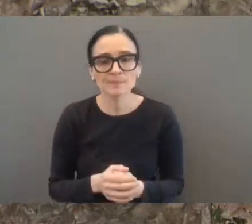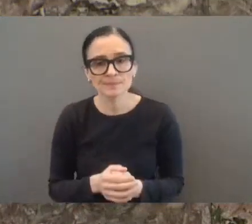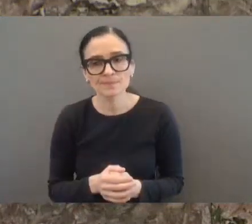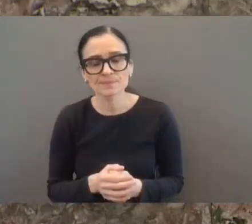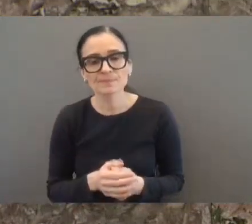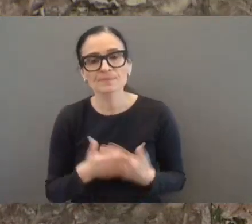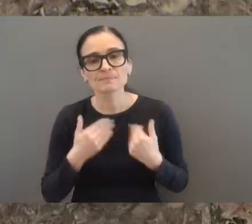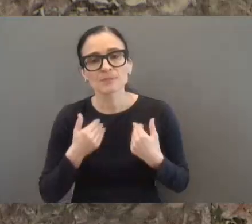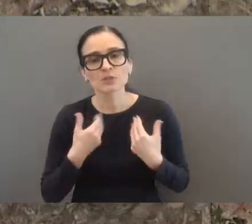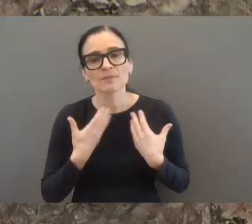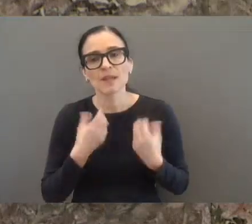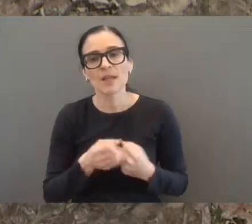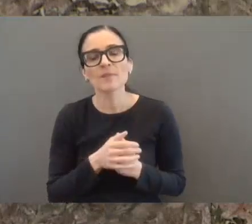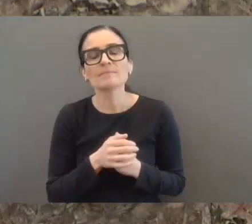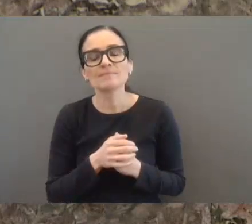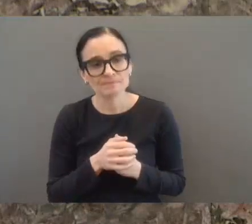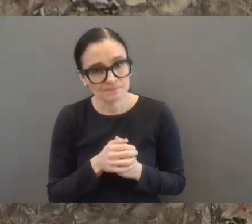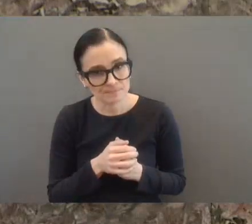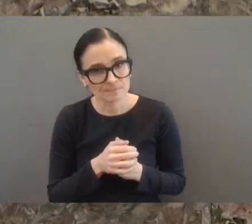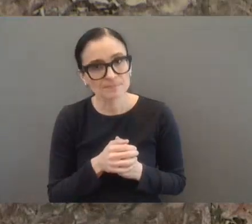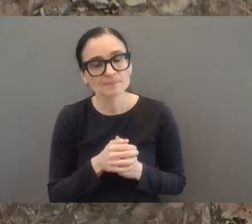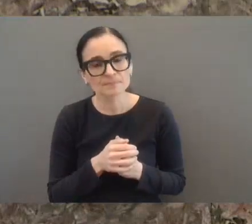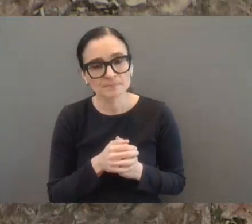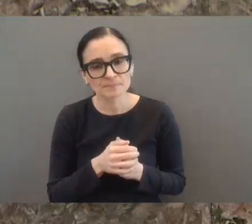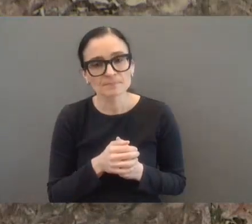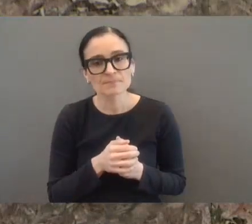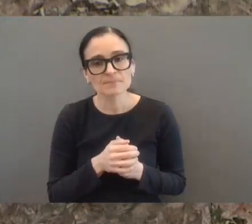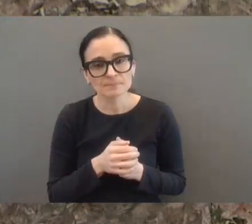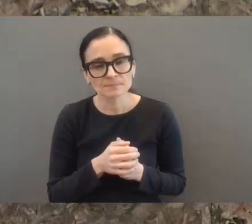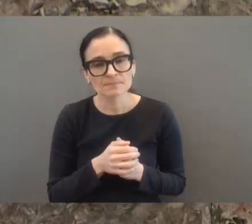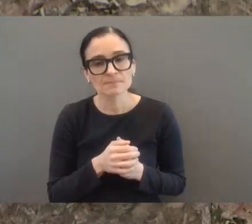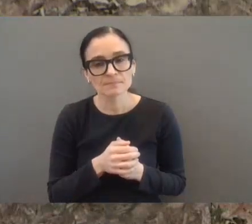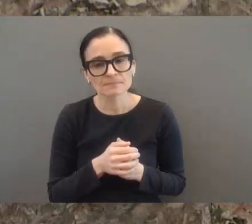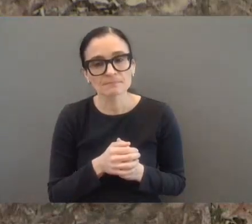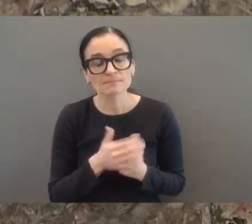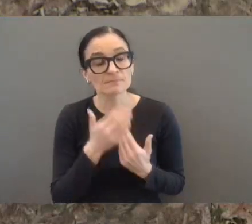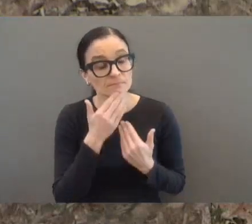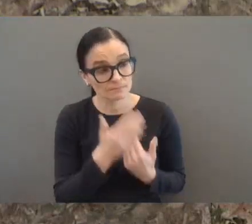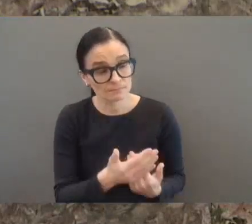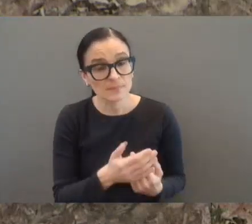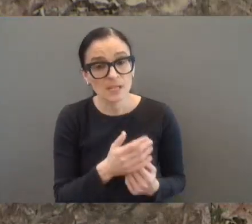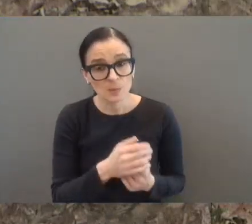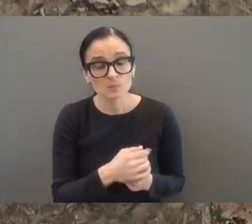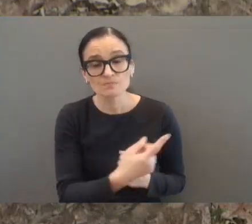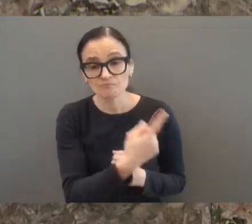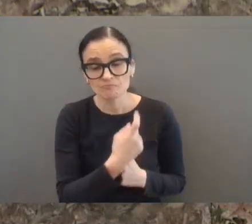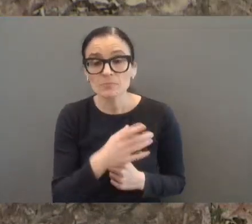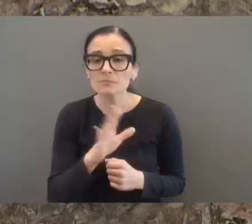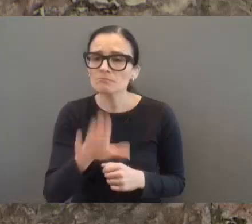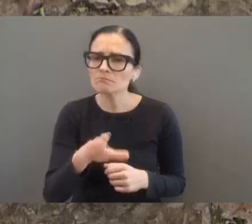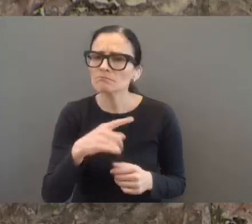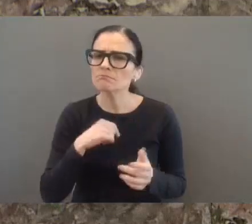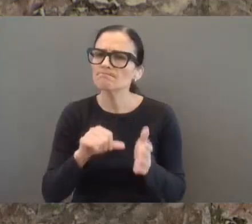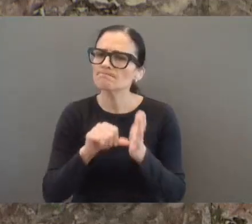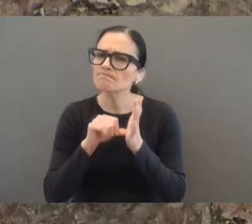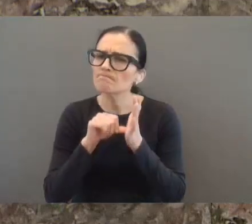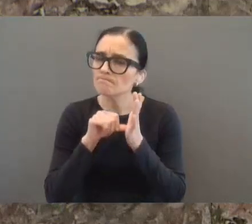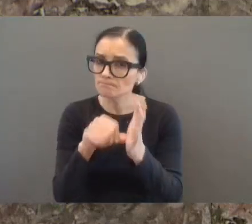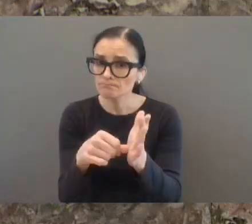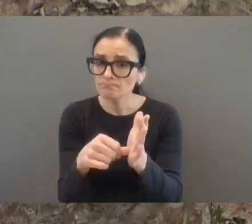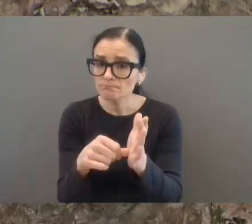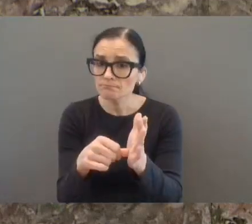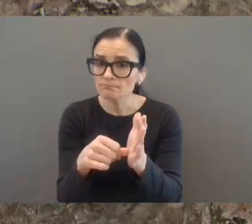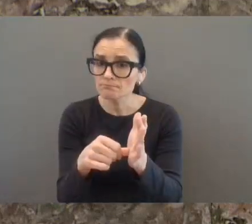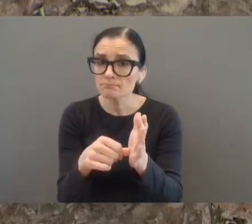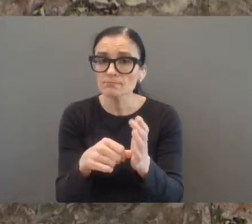question. And again, I will emphasize the work that we are doing to build up the workforce and to ensure that hospitals